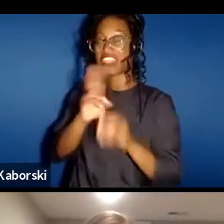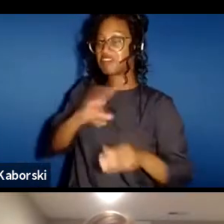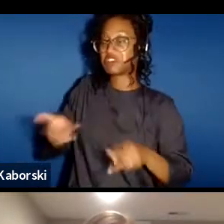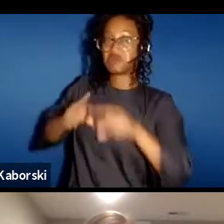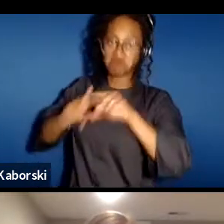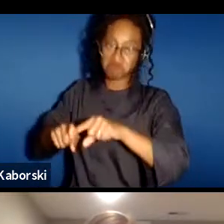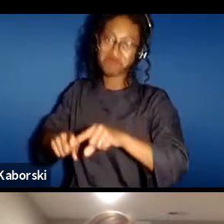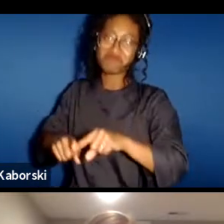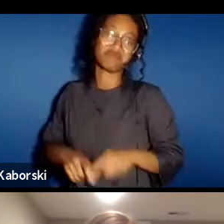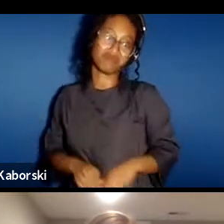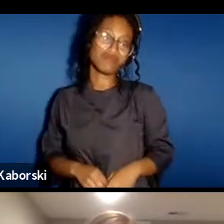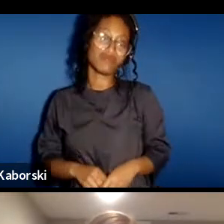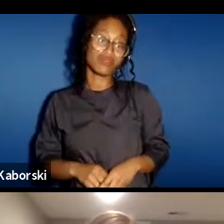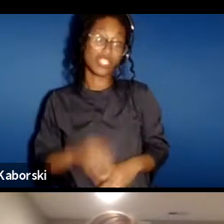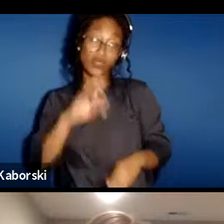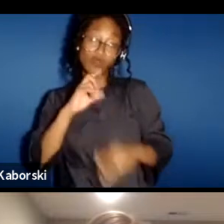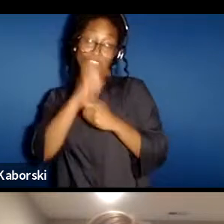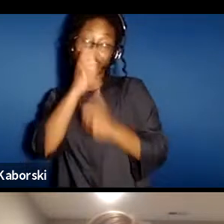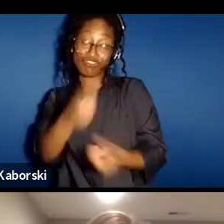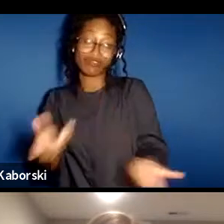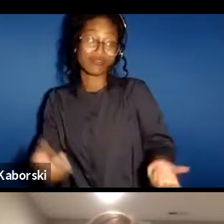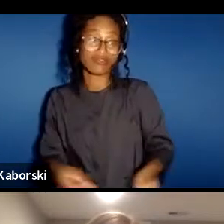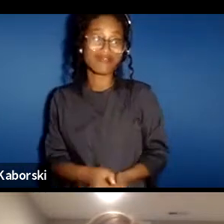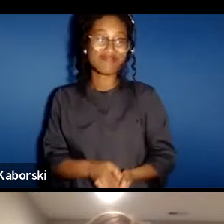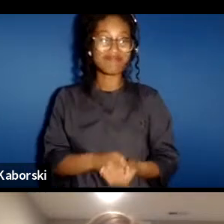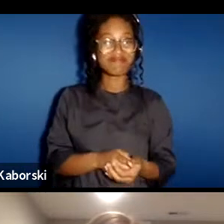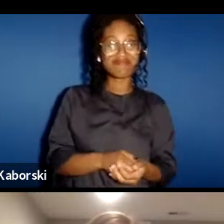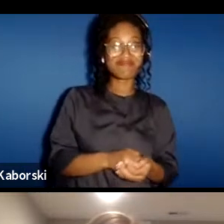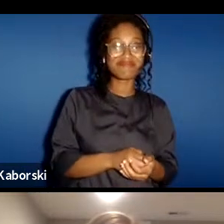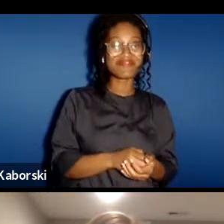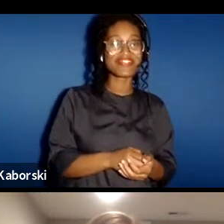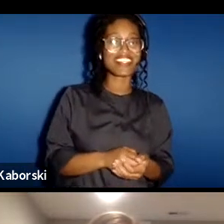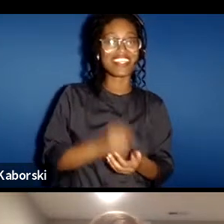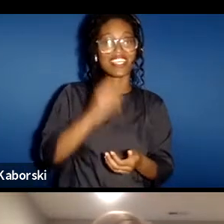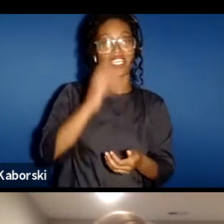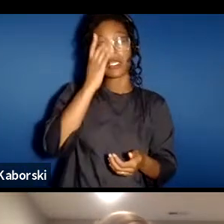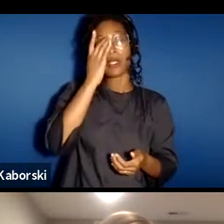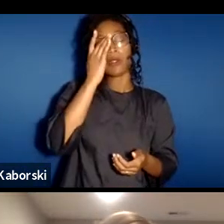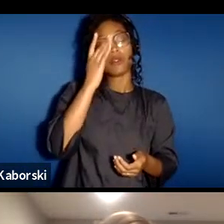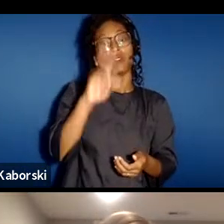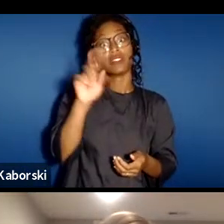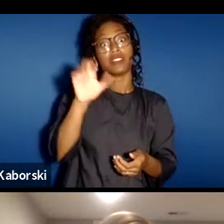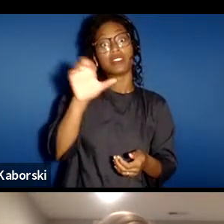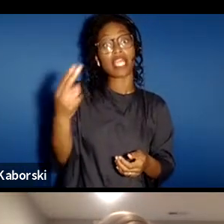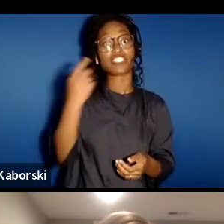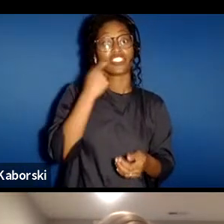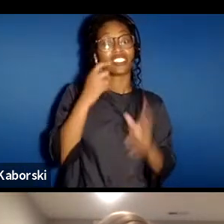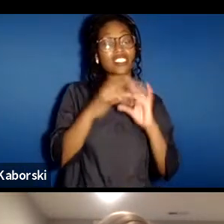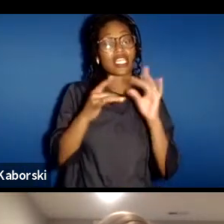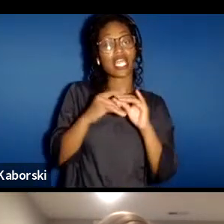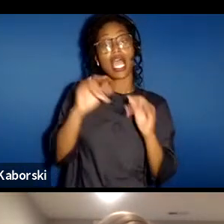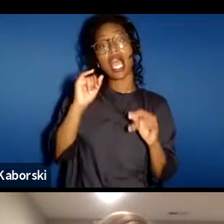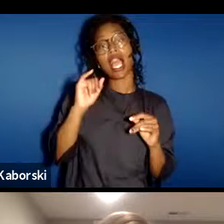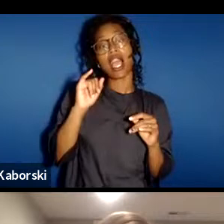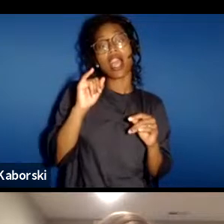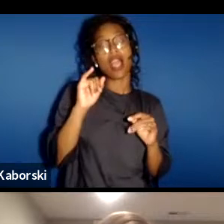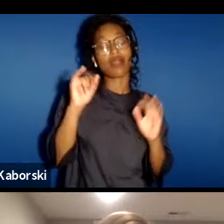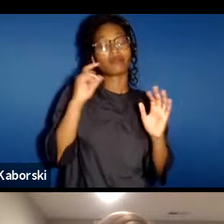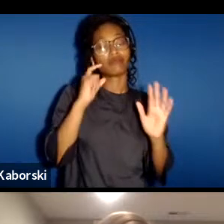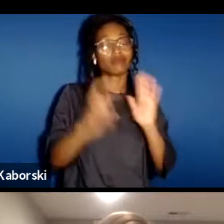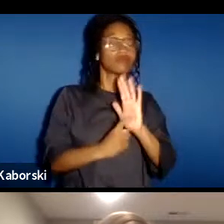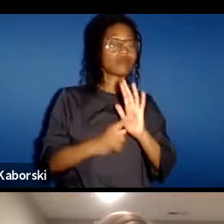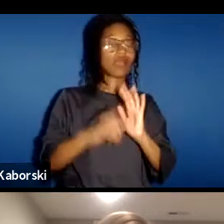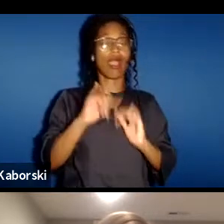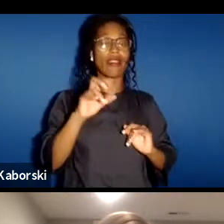throughout, which is really interesting. And to Zach's point about iconic assets and just, making